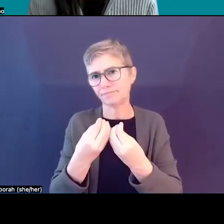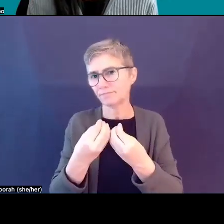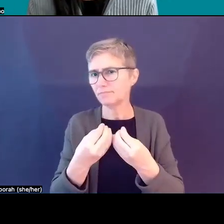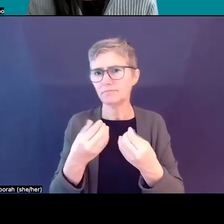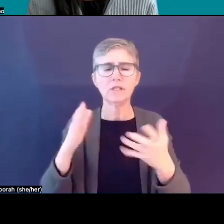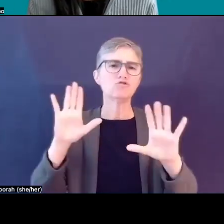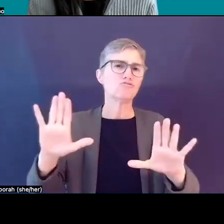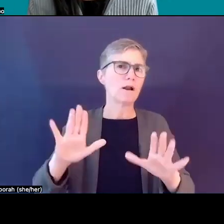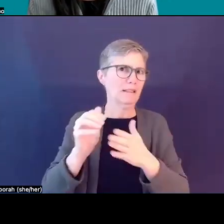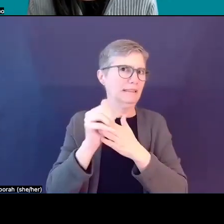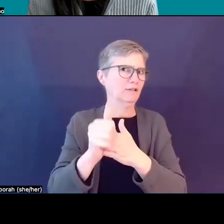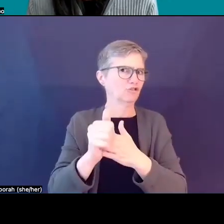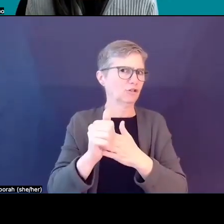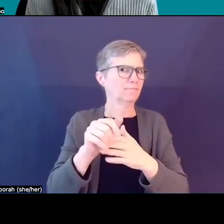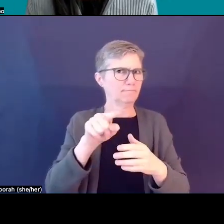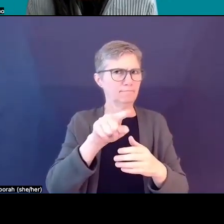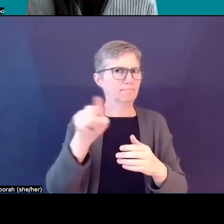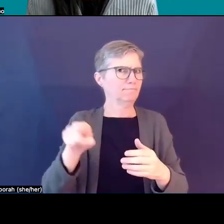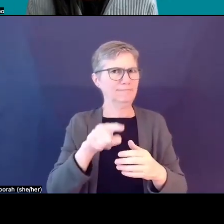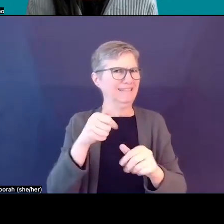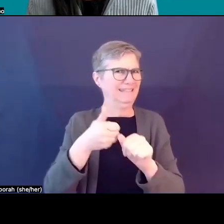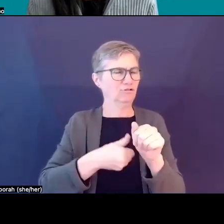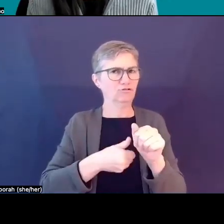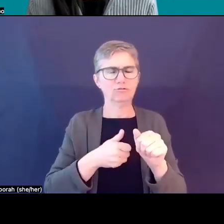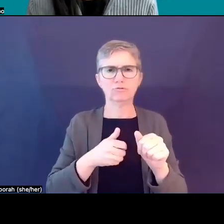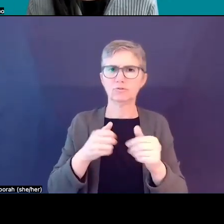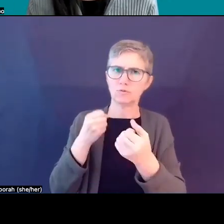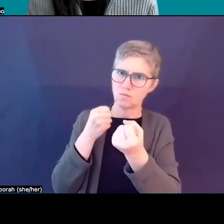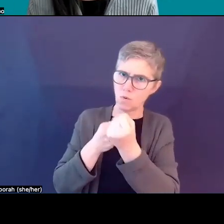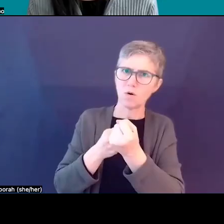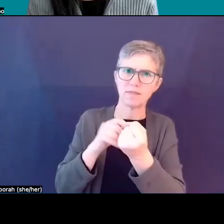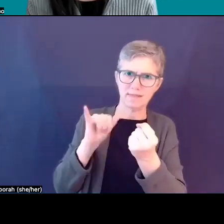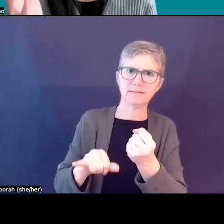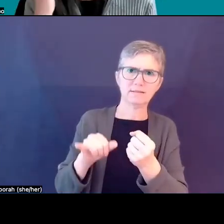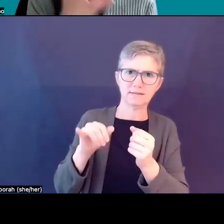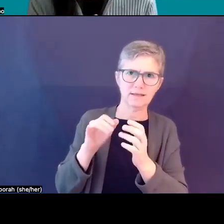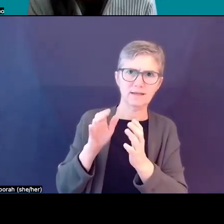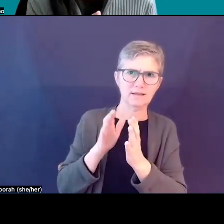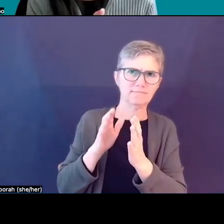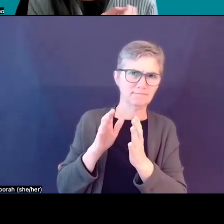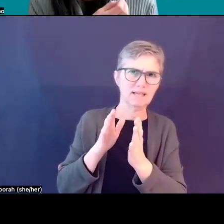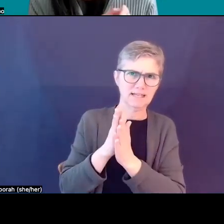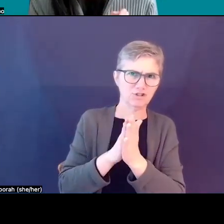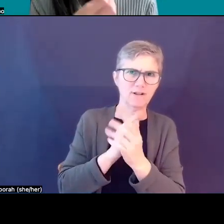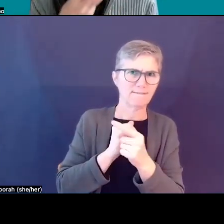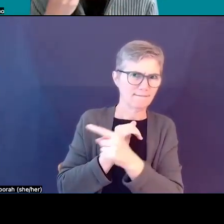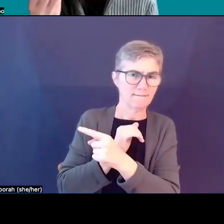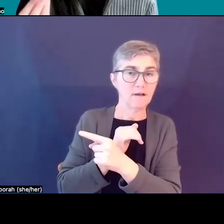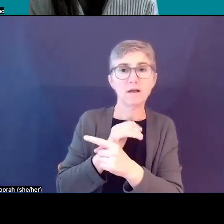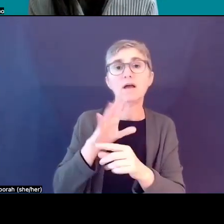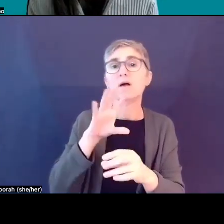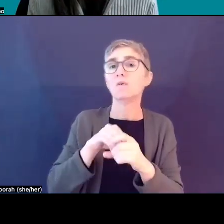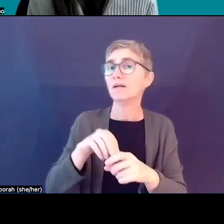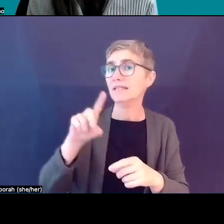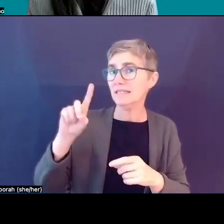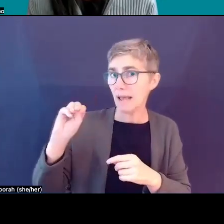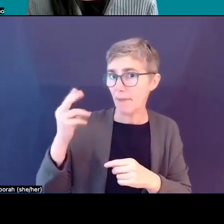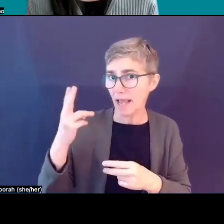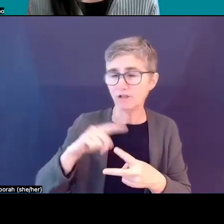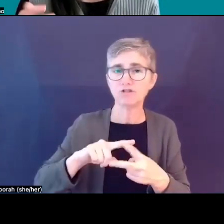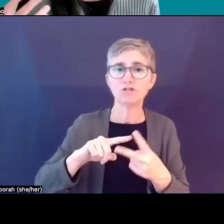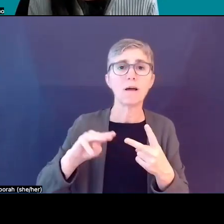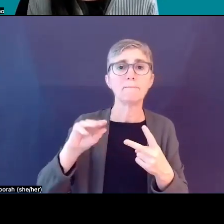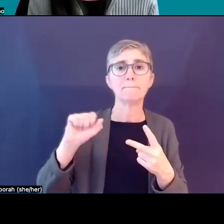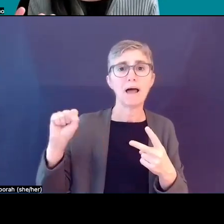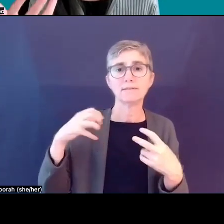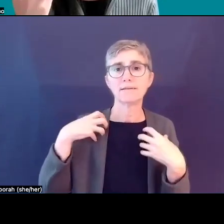incredible leadership at their helm supporting this initiative, which includes the Department of Mental Health, Mass Health Office